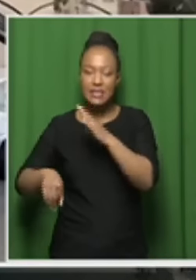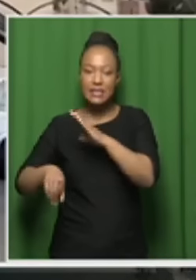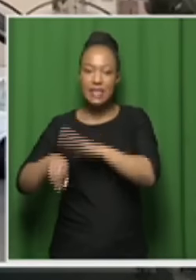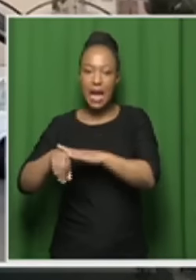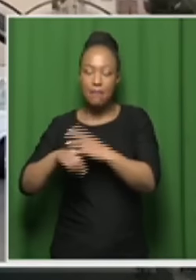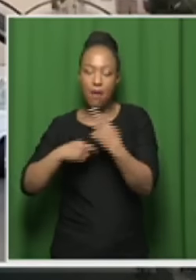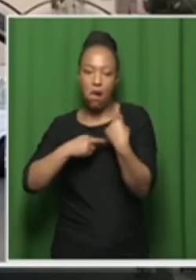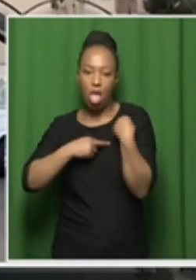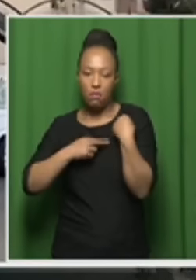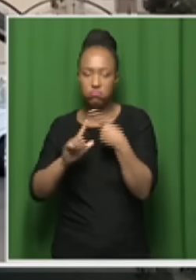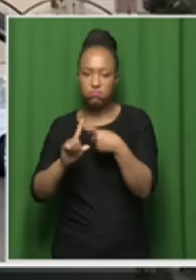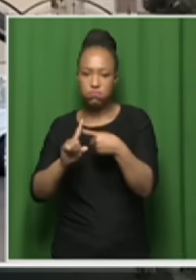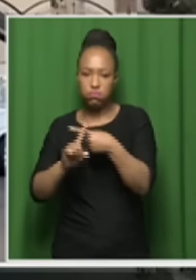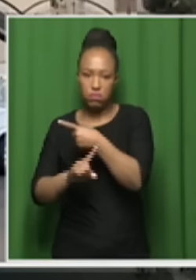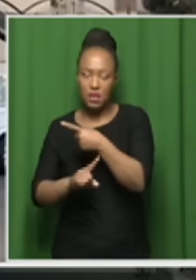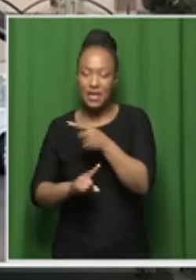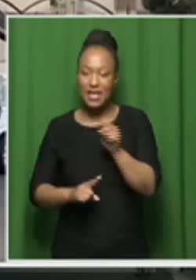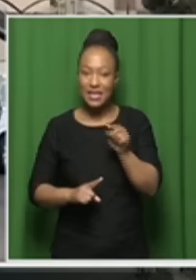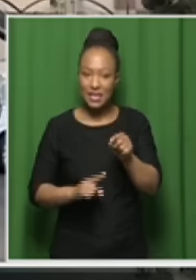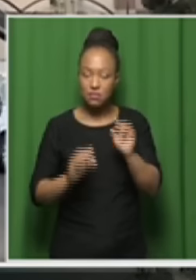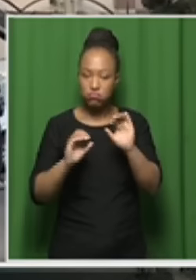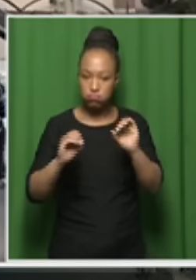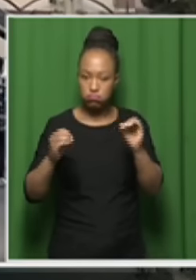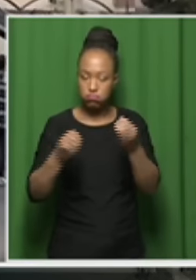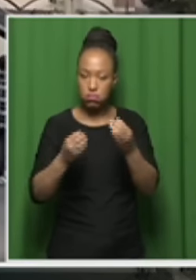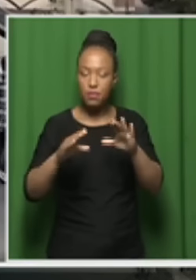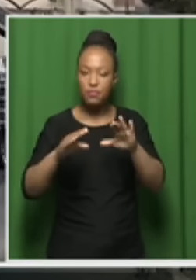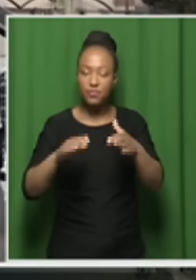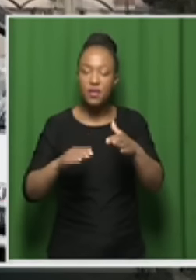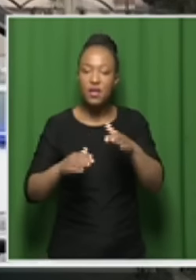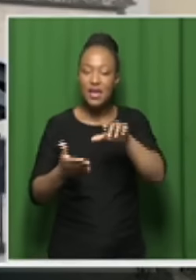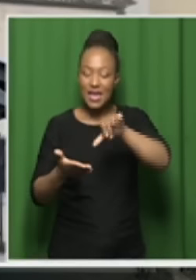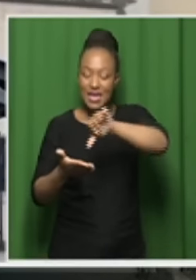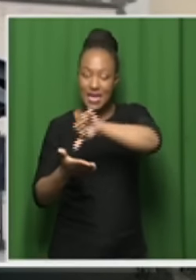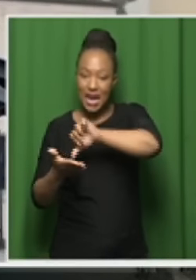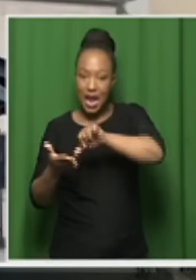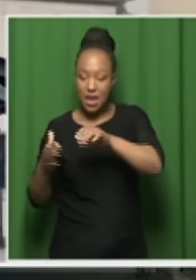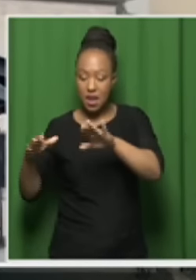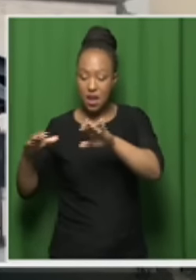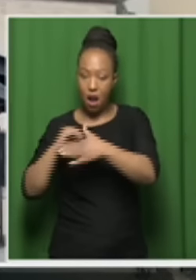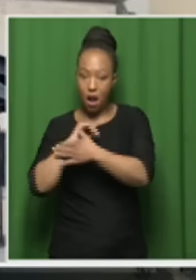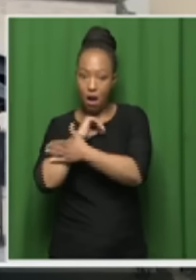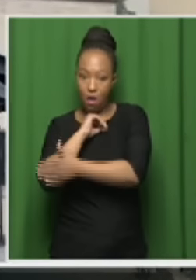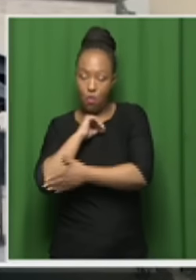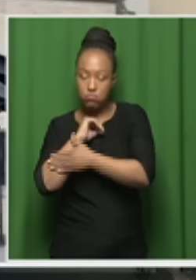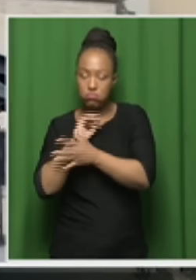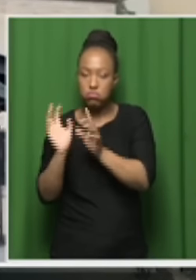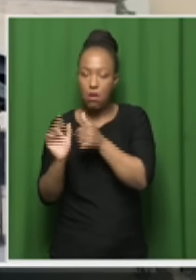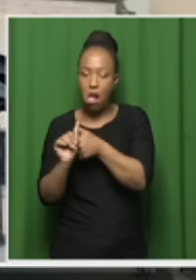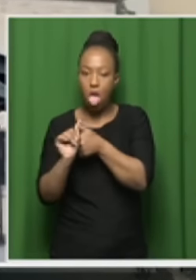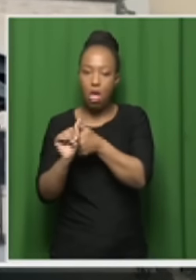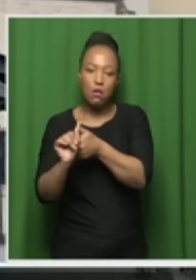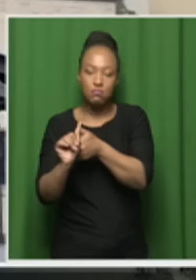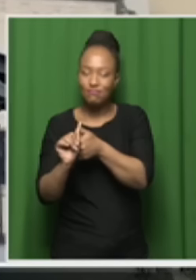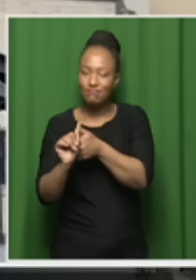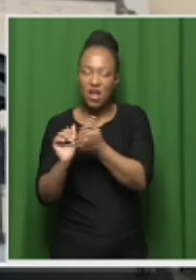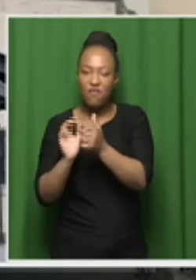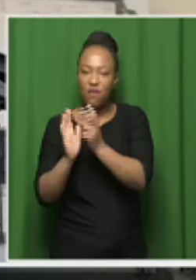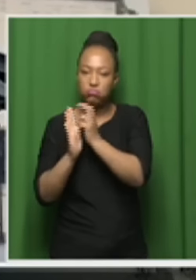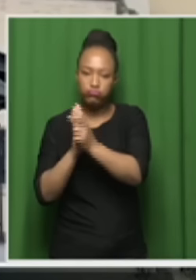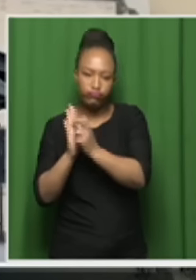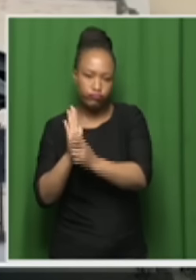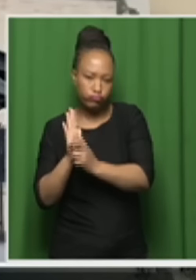20 years. The IAEA found Iran was not, Leanne, in compliance in terms of declaring nuclear materials and activities,